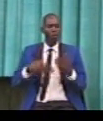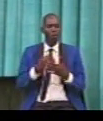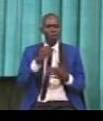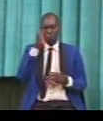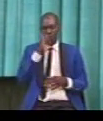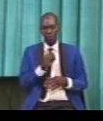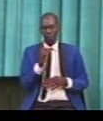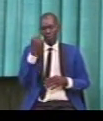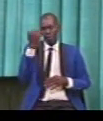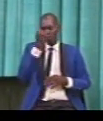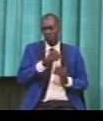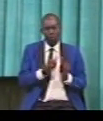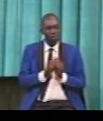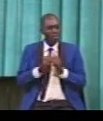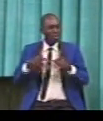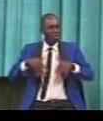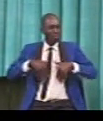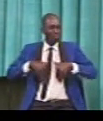Tireless,